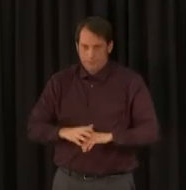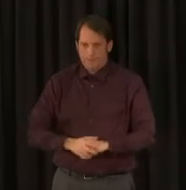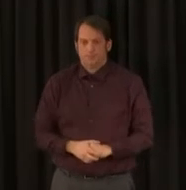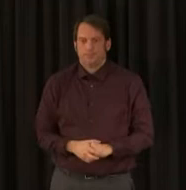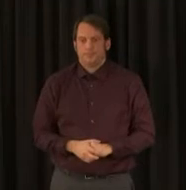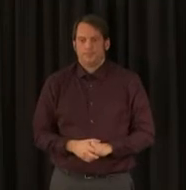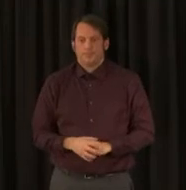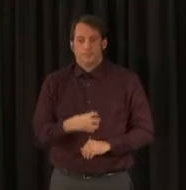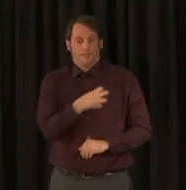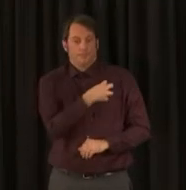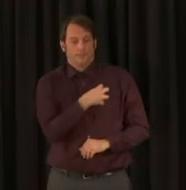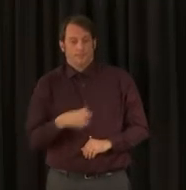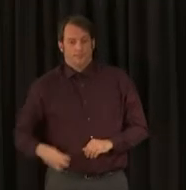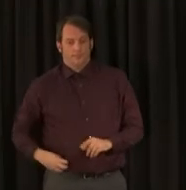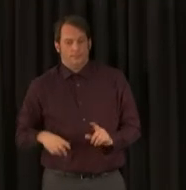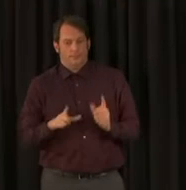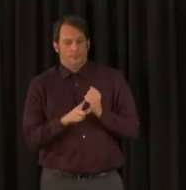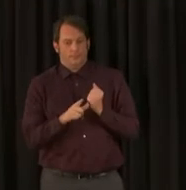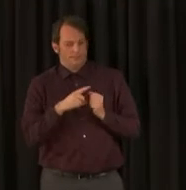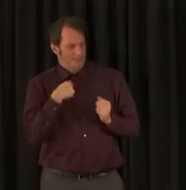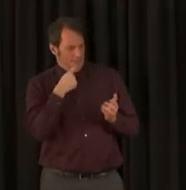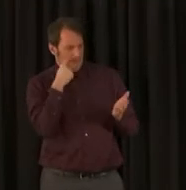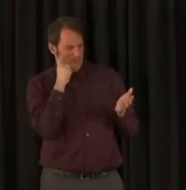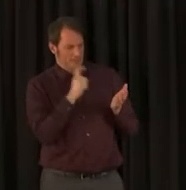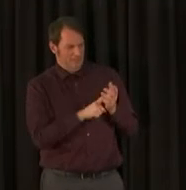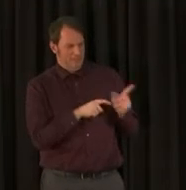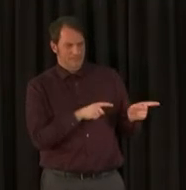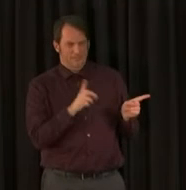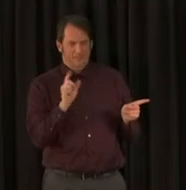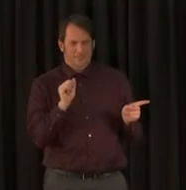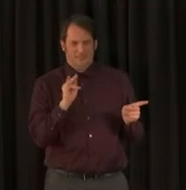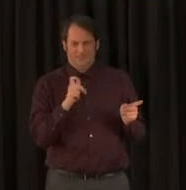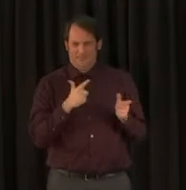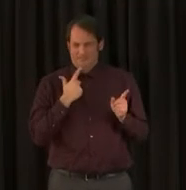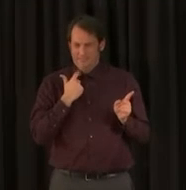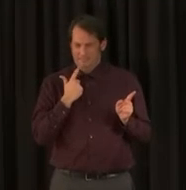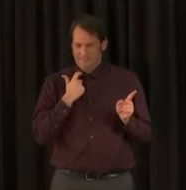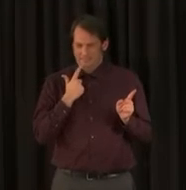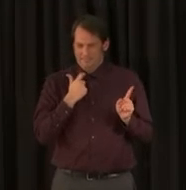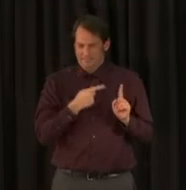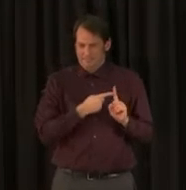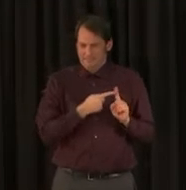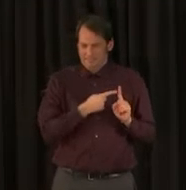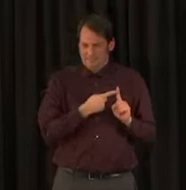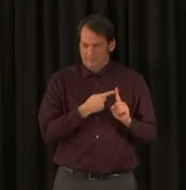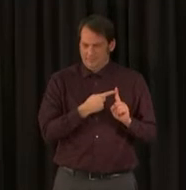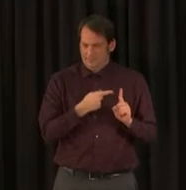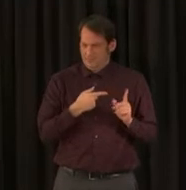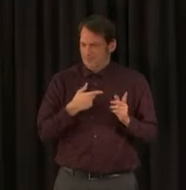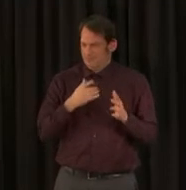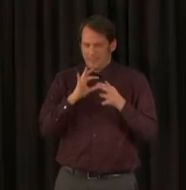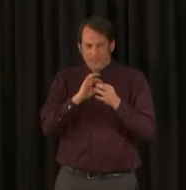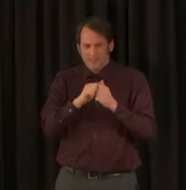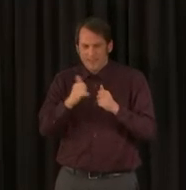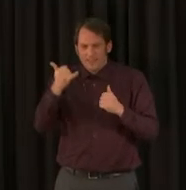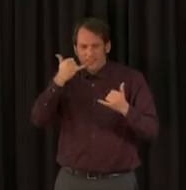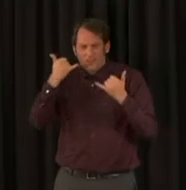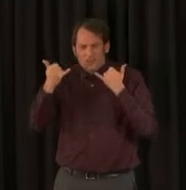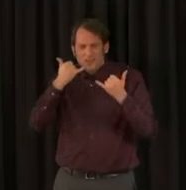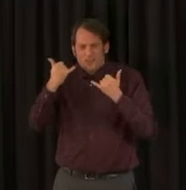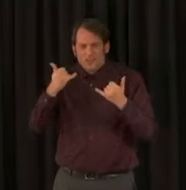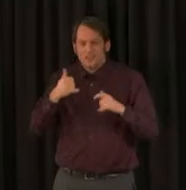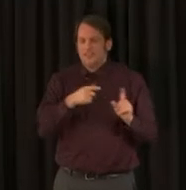laughing when you were saying to call and email and then call and email again. Daniel, you want to tell us about your experience,